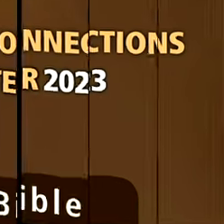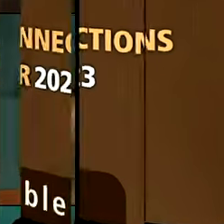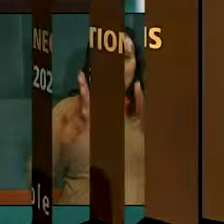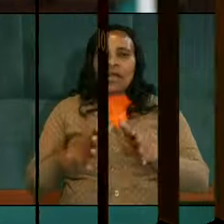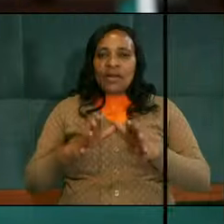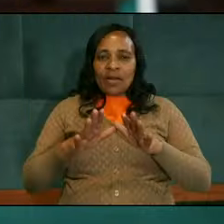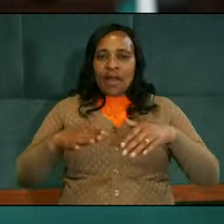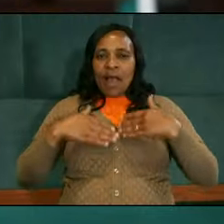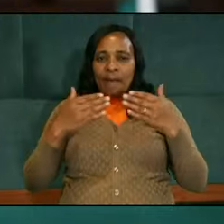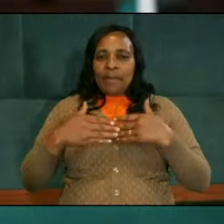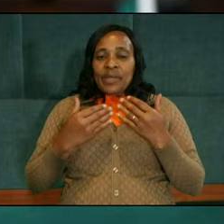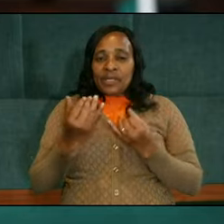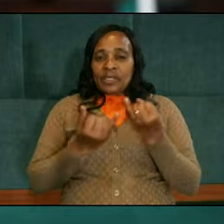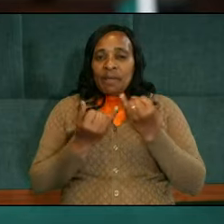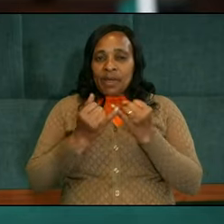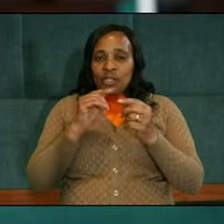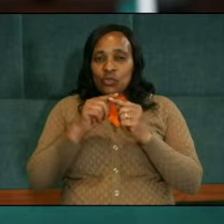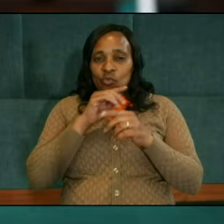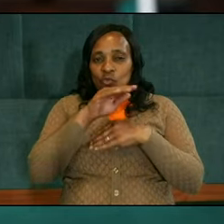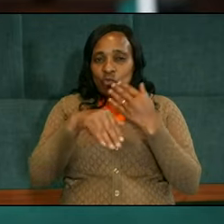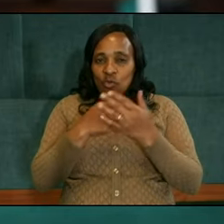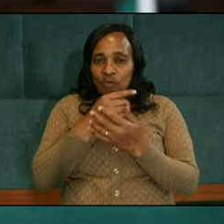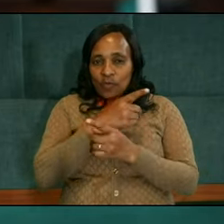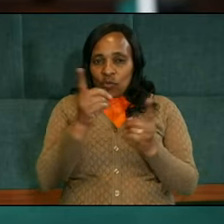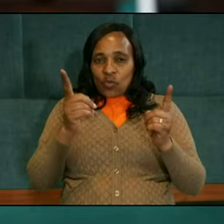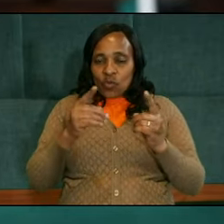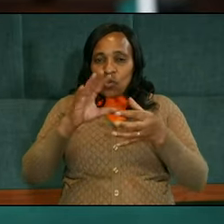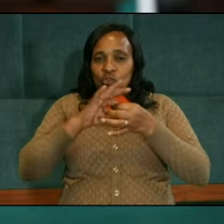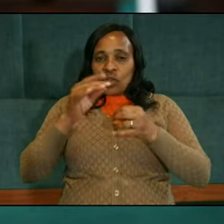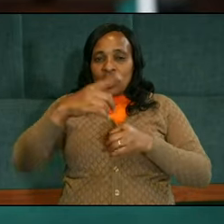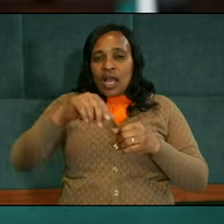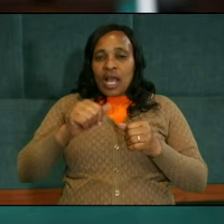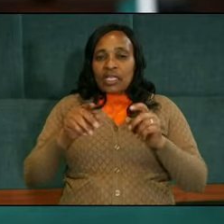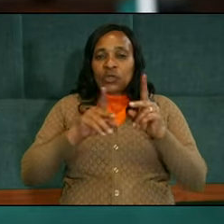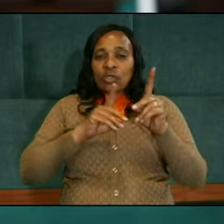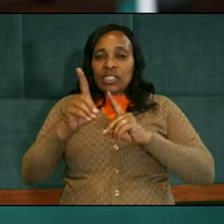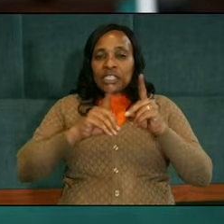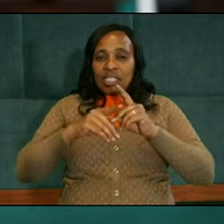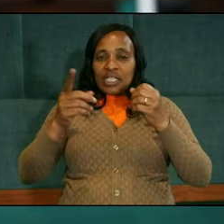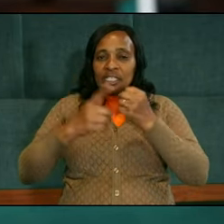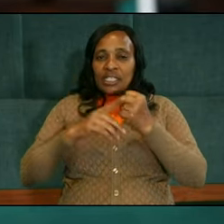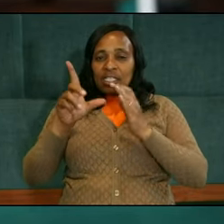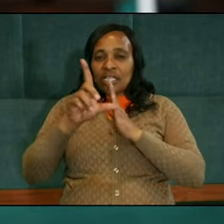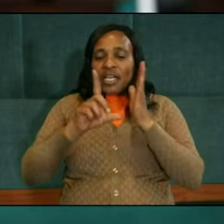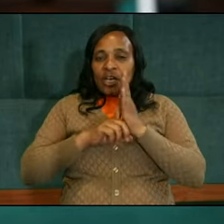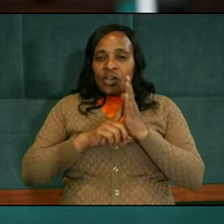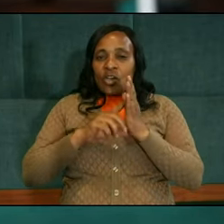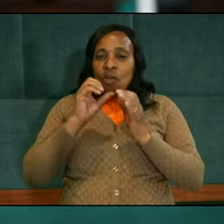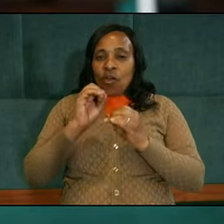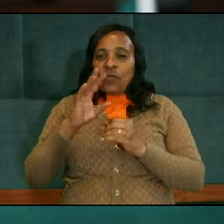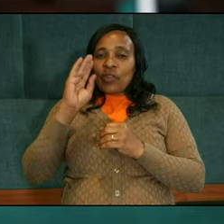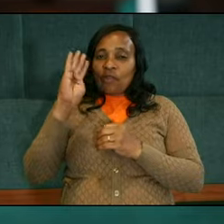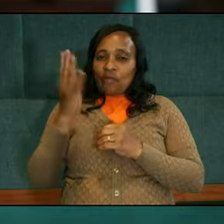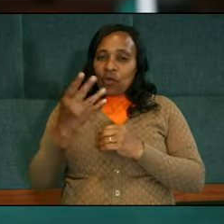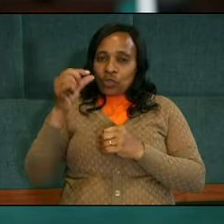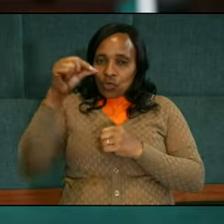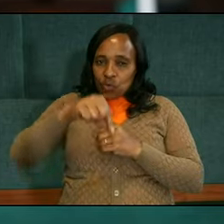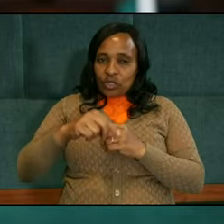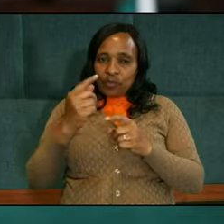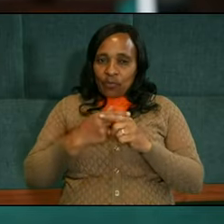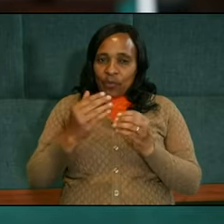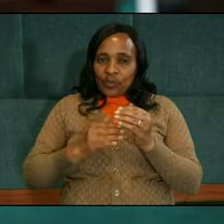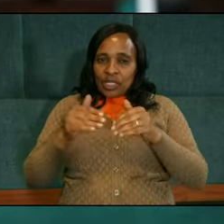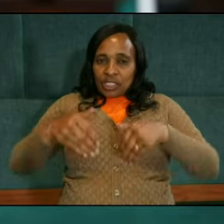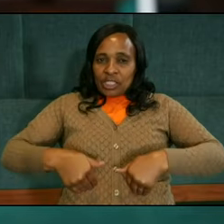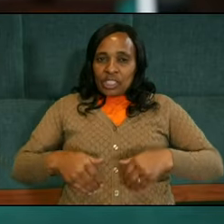Hello and happy Sabbath to you all. Join us as we discuss the sixth lesson of the fourth quarter from the